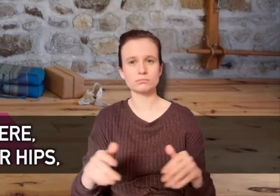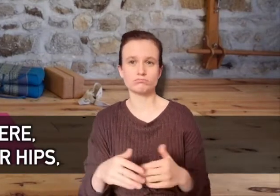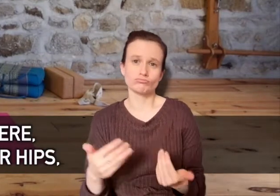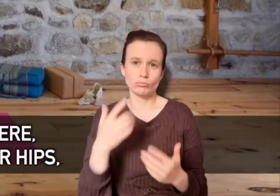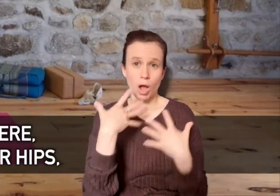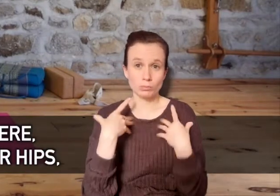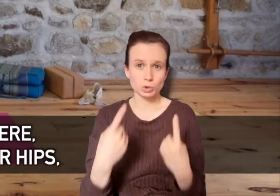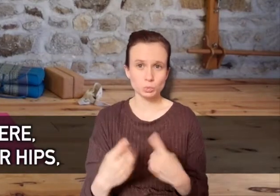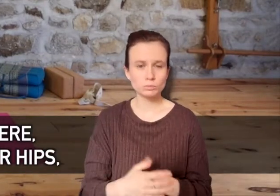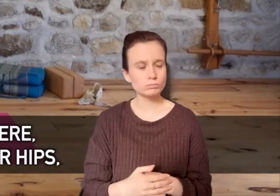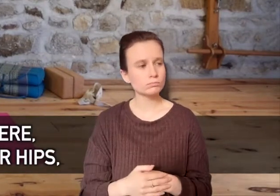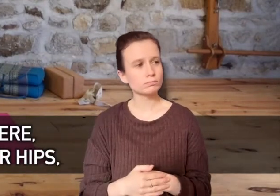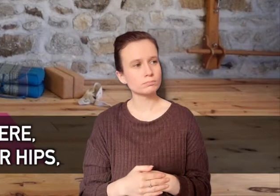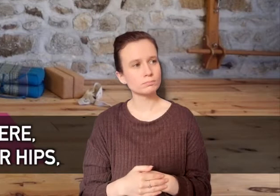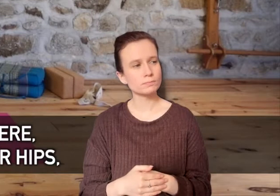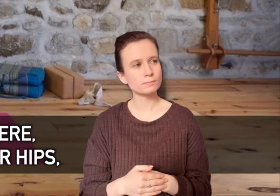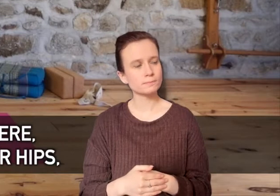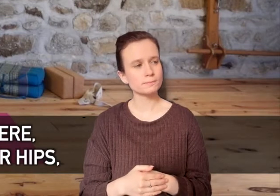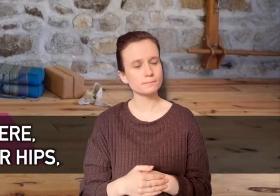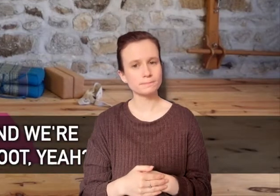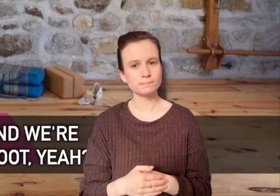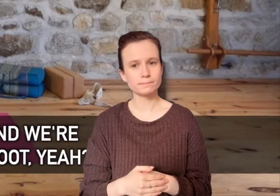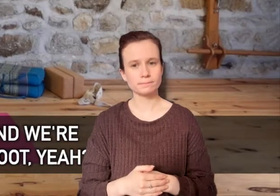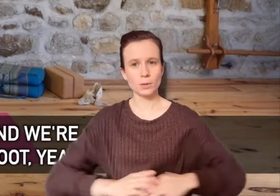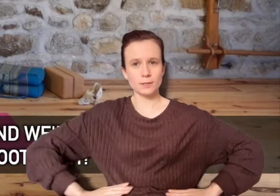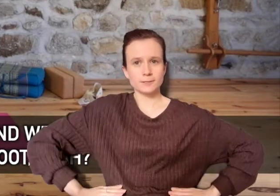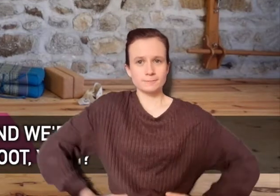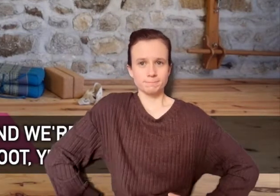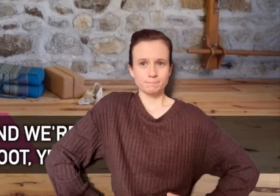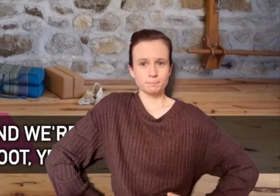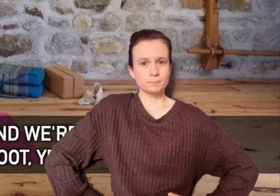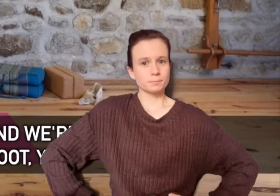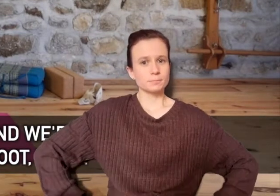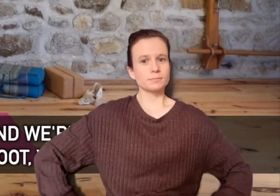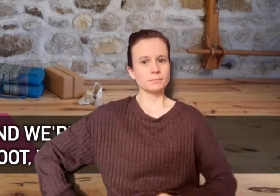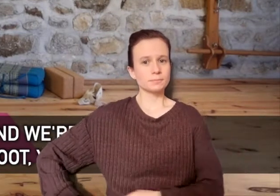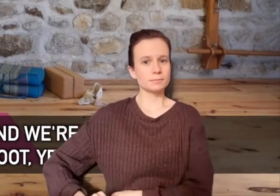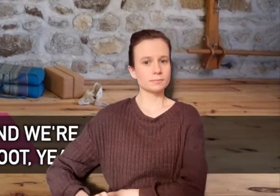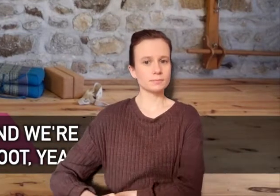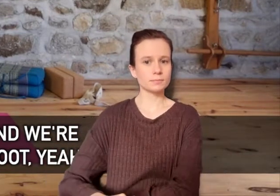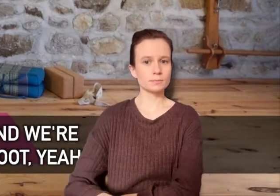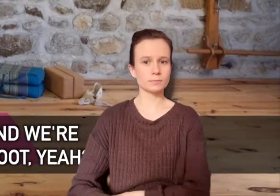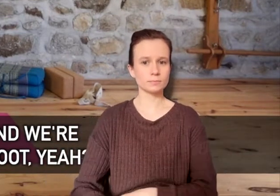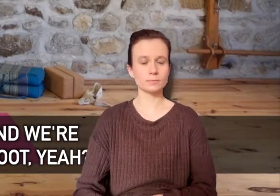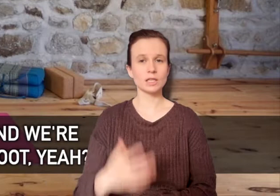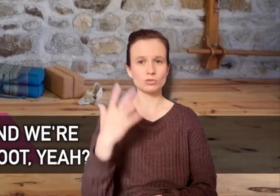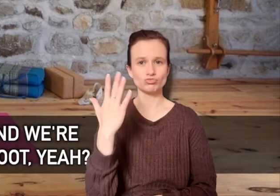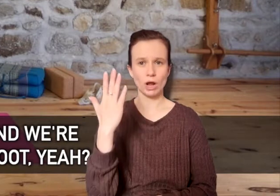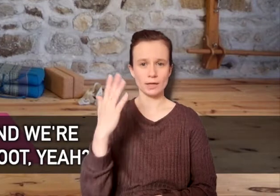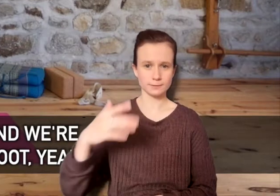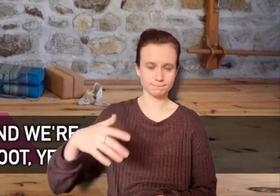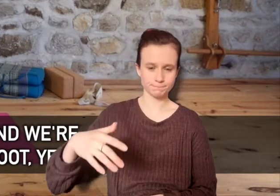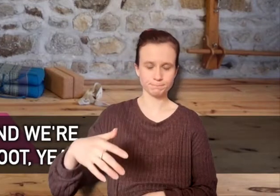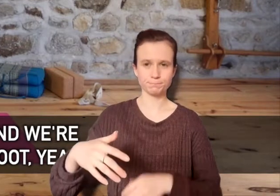yeah? From there, we're going to take our hands to our hips. We're going to take that right hand and we're going to